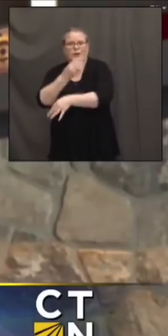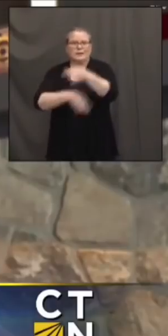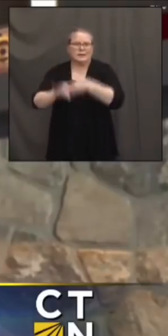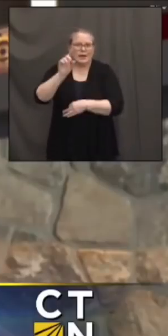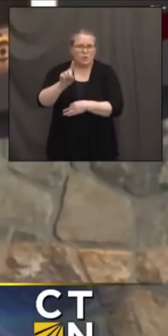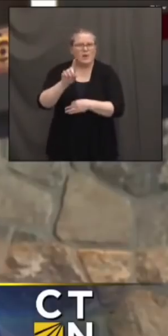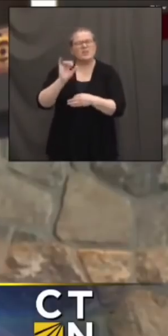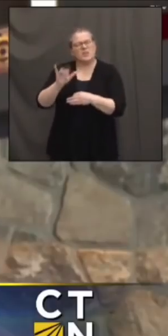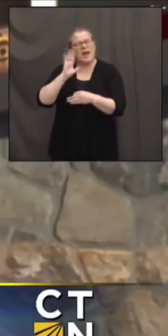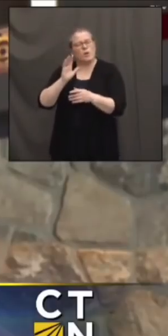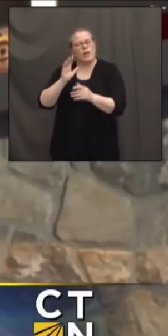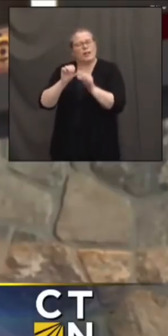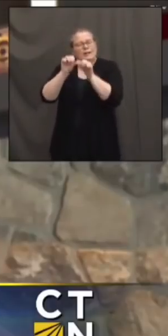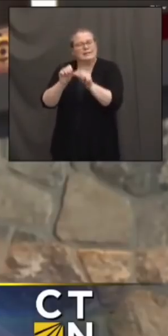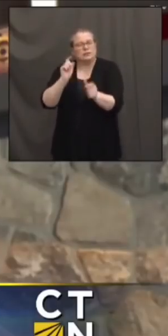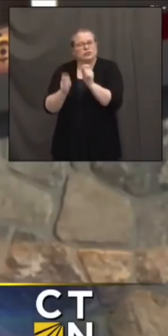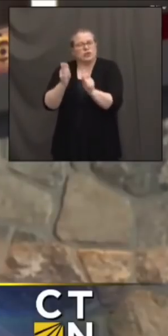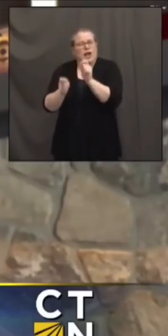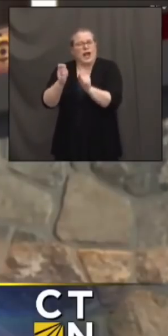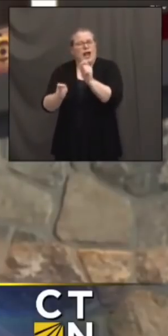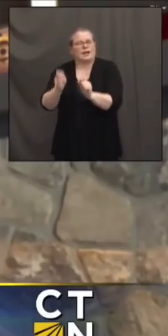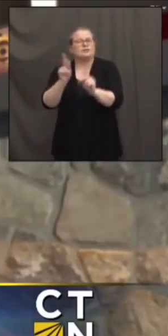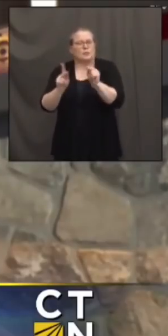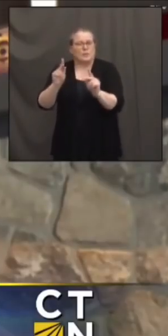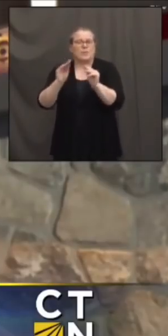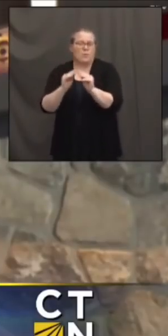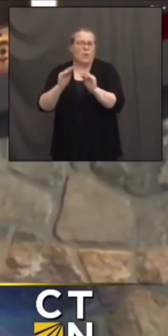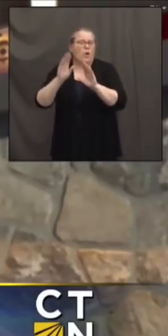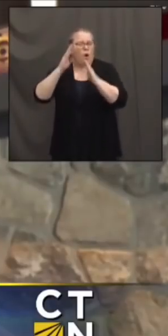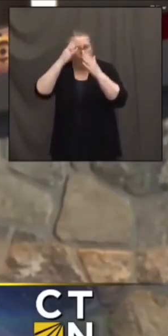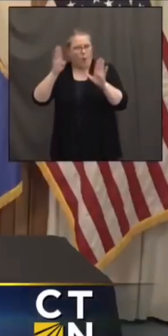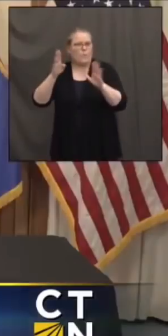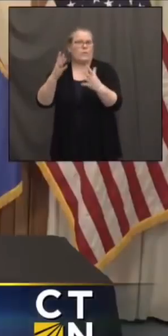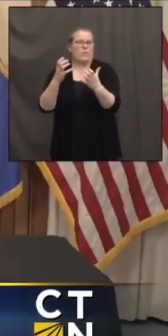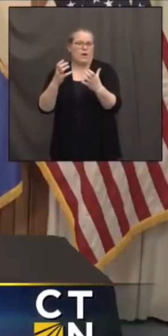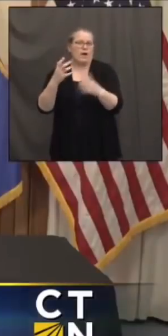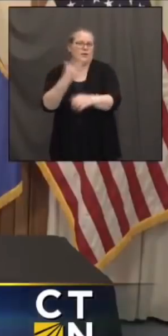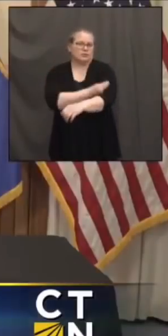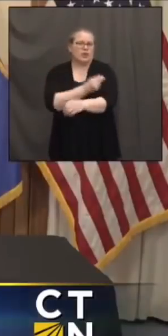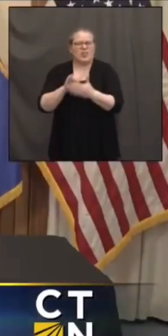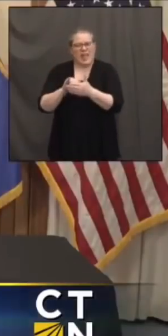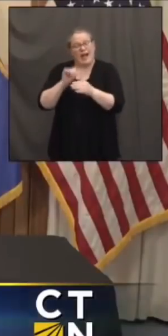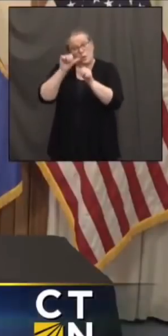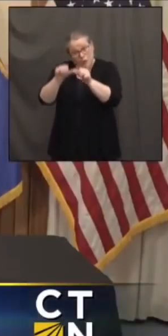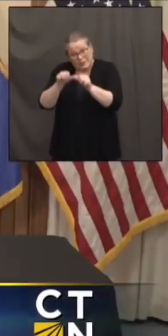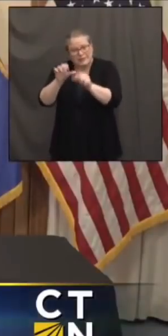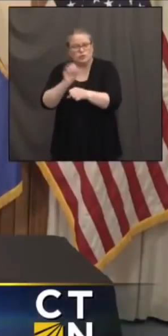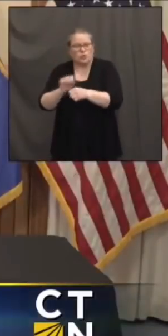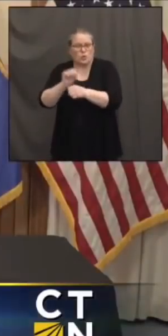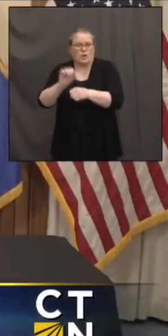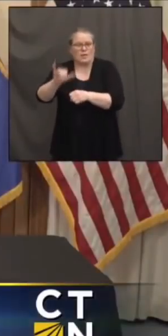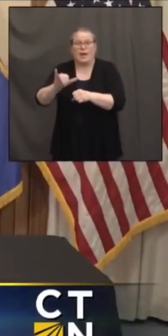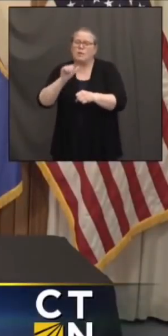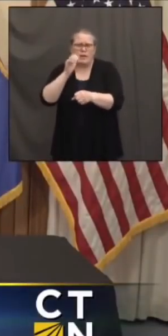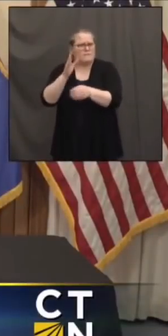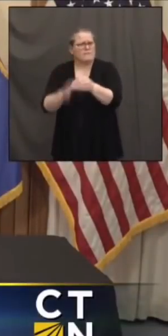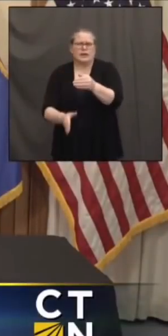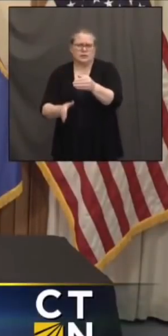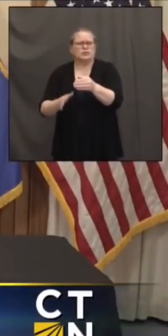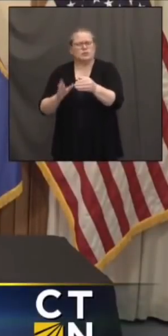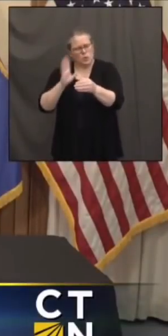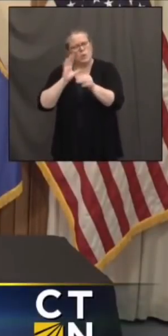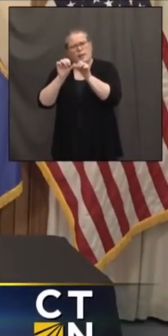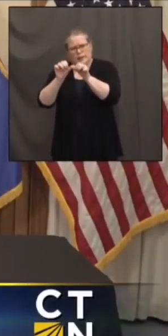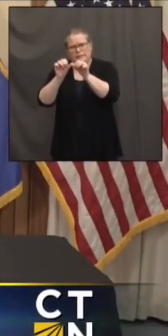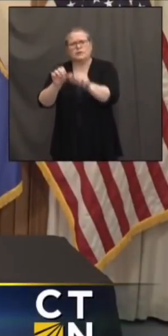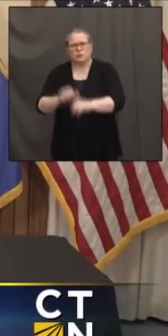viable, more attractive to consumers, those are the kinds of attributes that you would work on. Oh, thanks very much. Governor, I'd like to follow up on